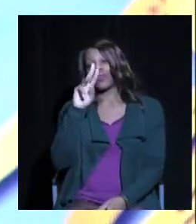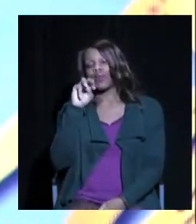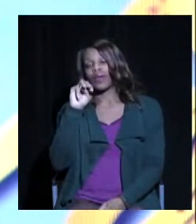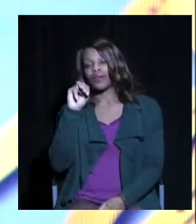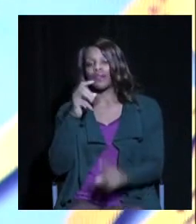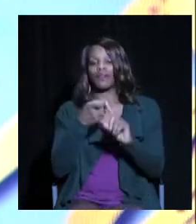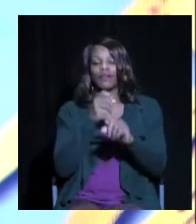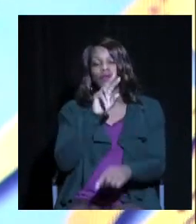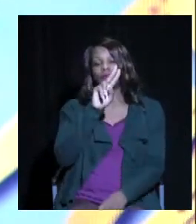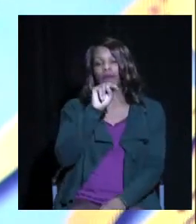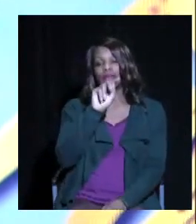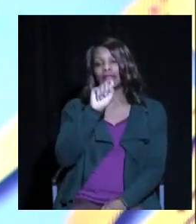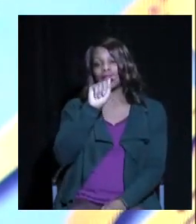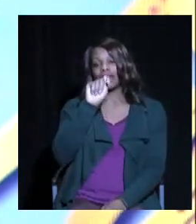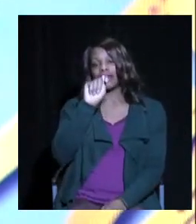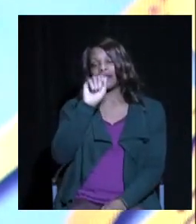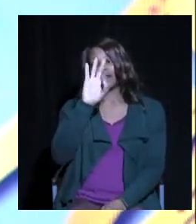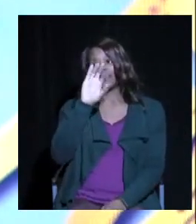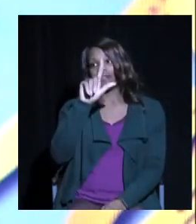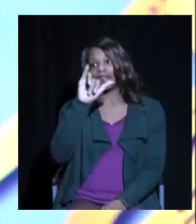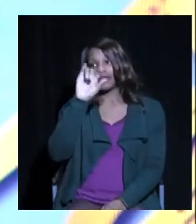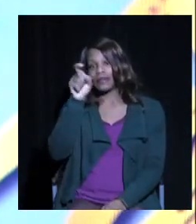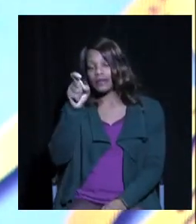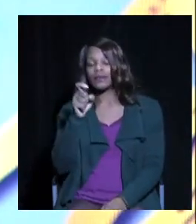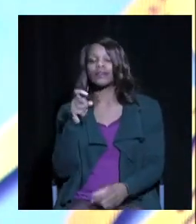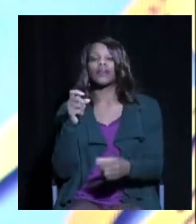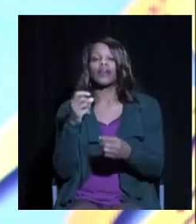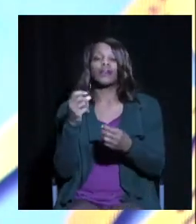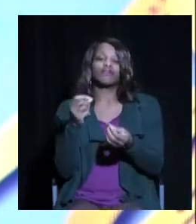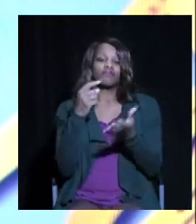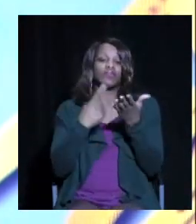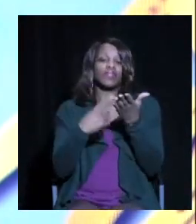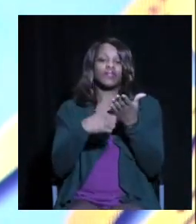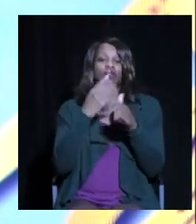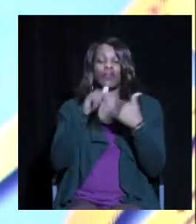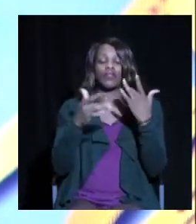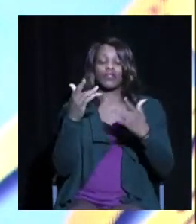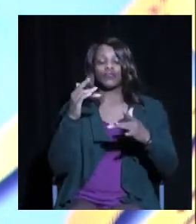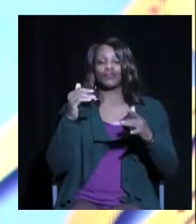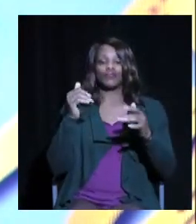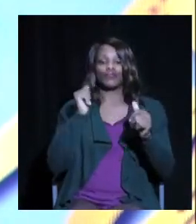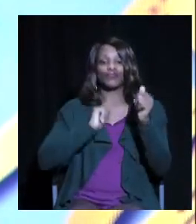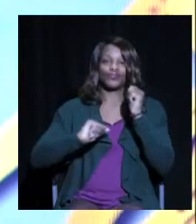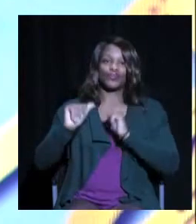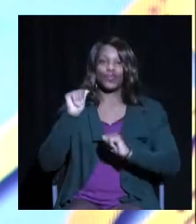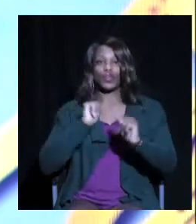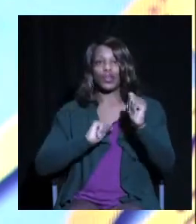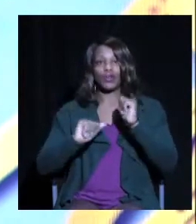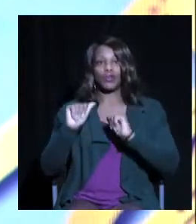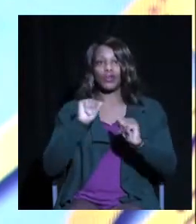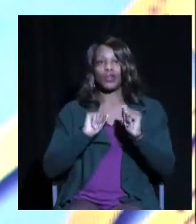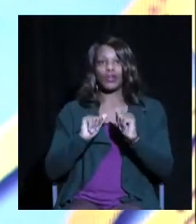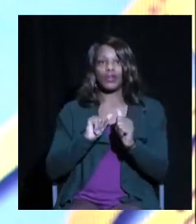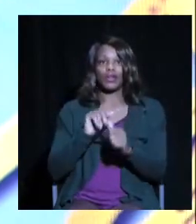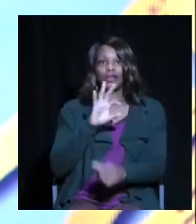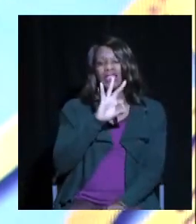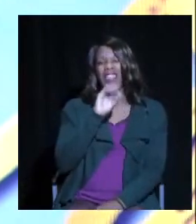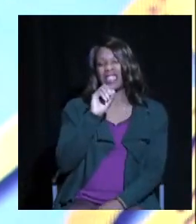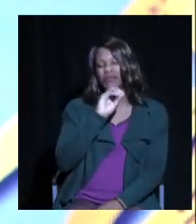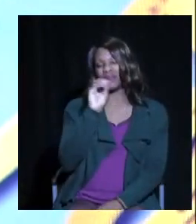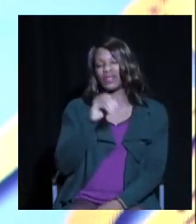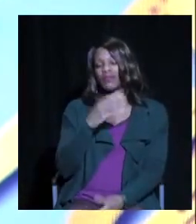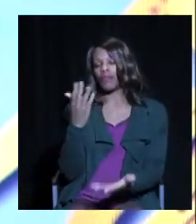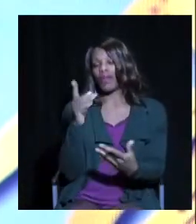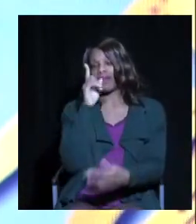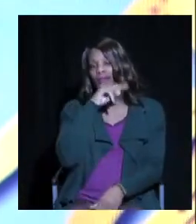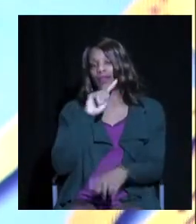the royal family in England and all the drama that's happening. And I'm sure 90% of it's fake, but we would have no idea. But one of the things,